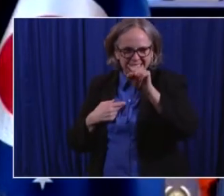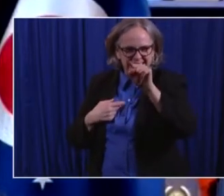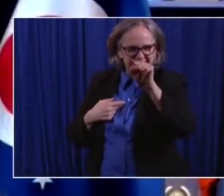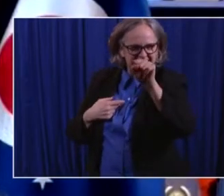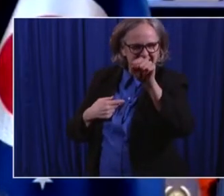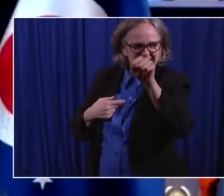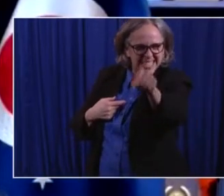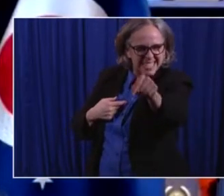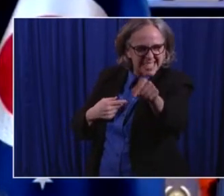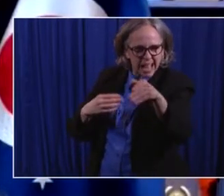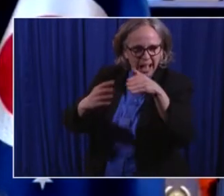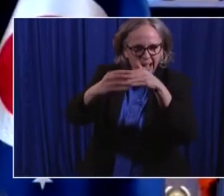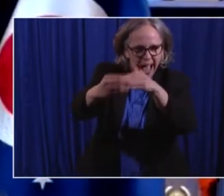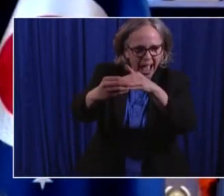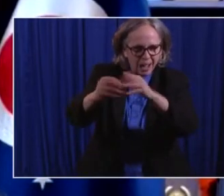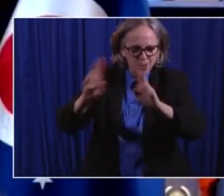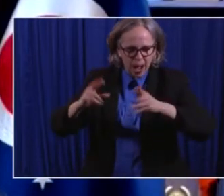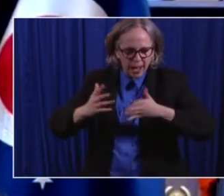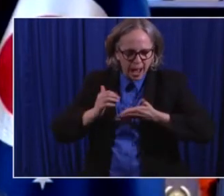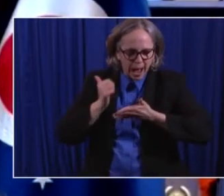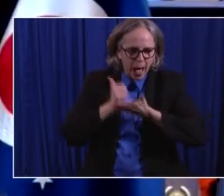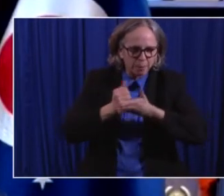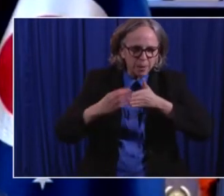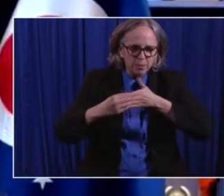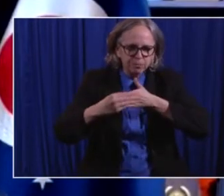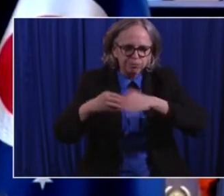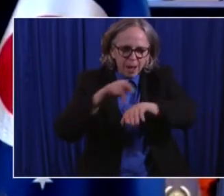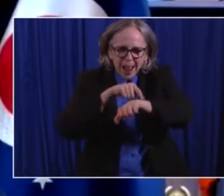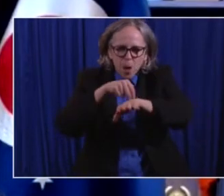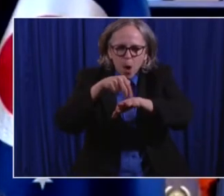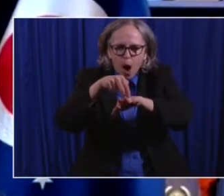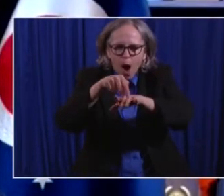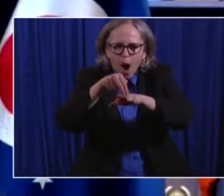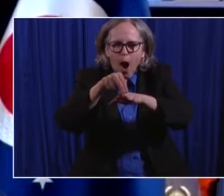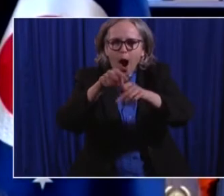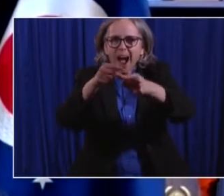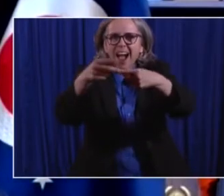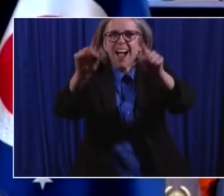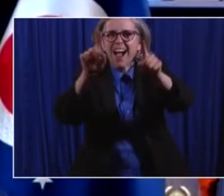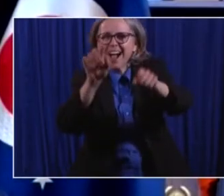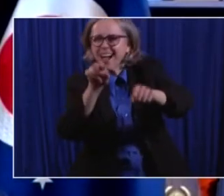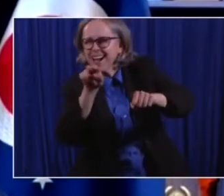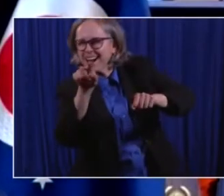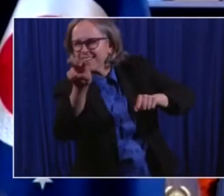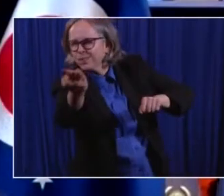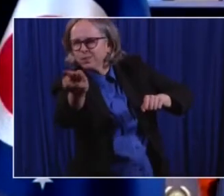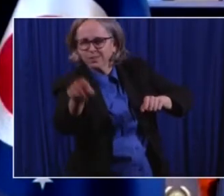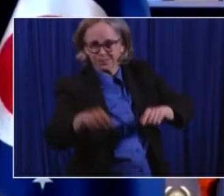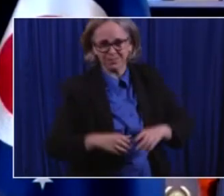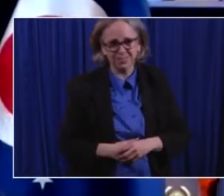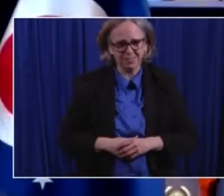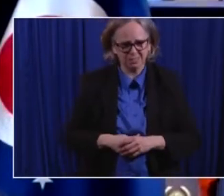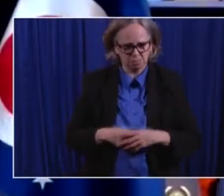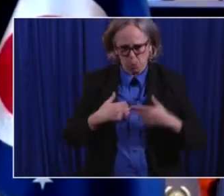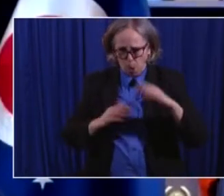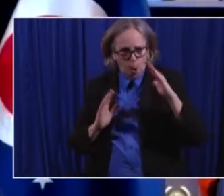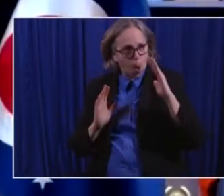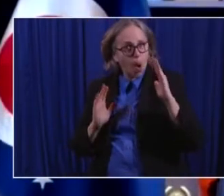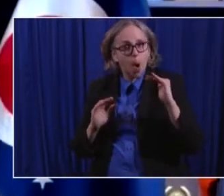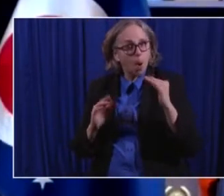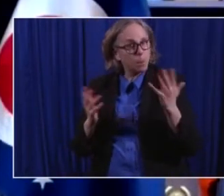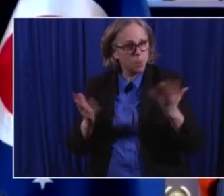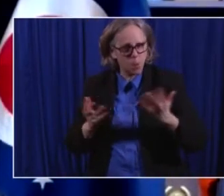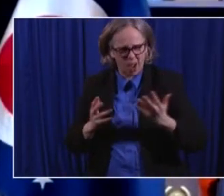as the circumstances on the ground get better, and we can move away from variances to just general guidance